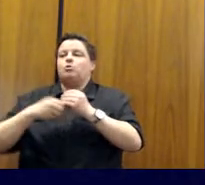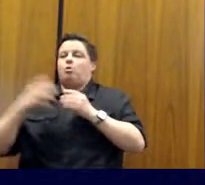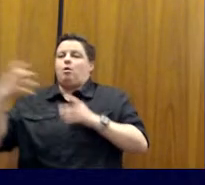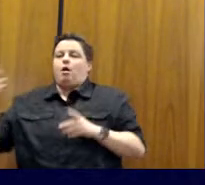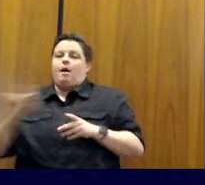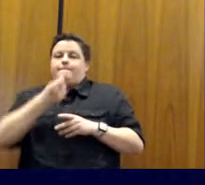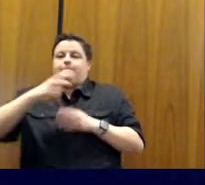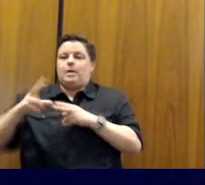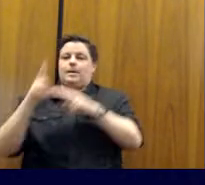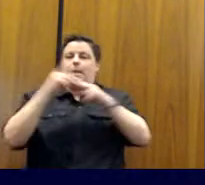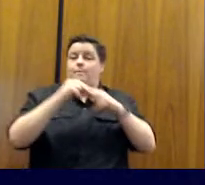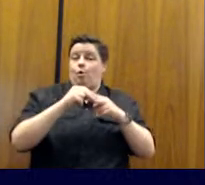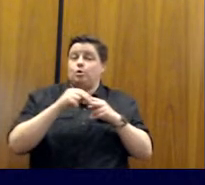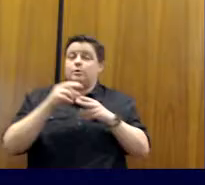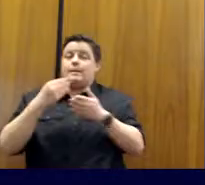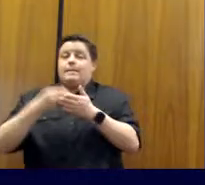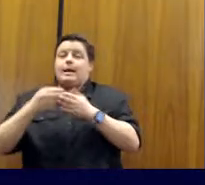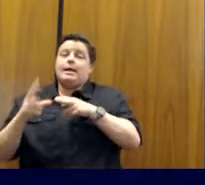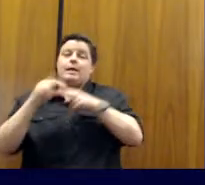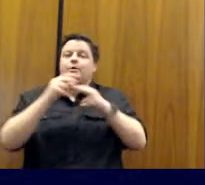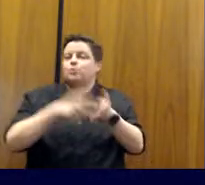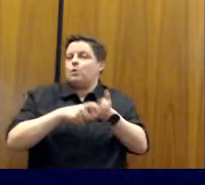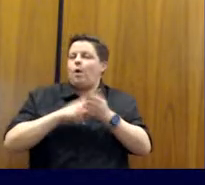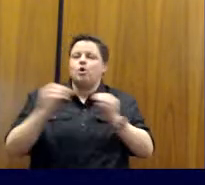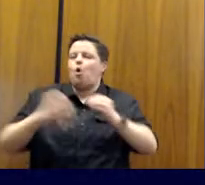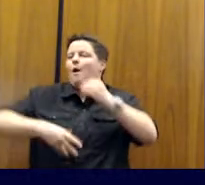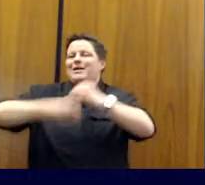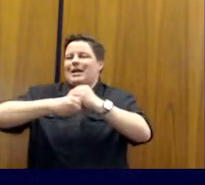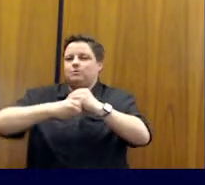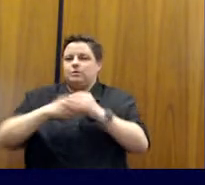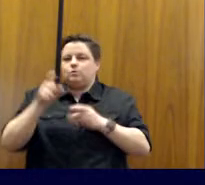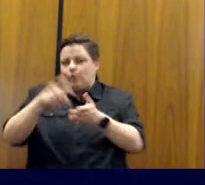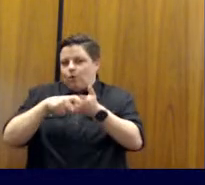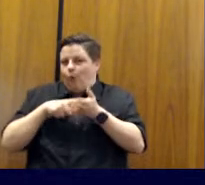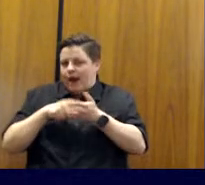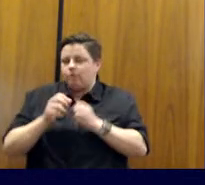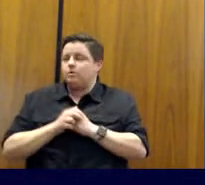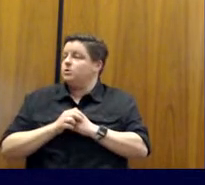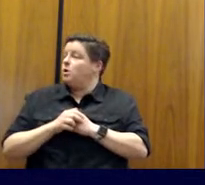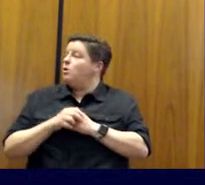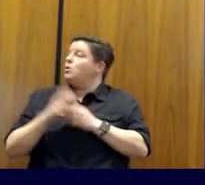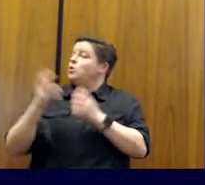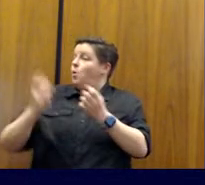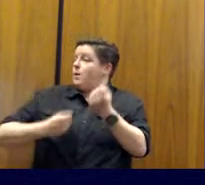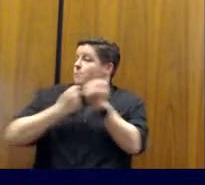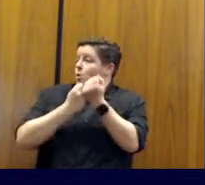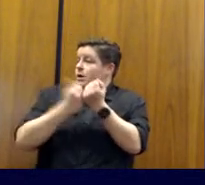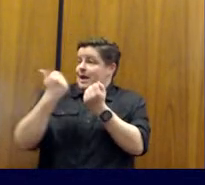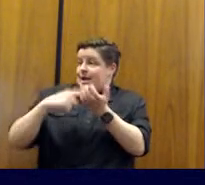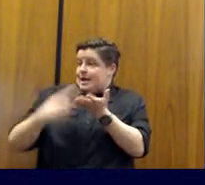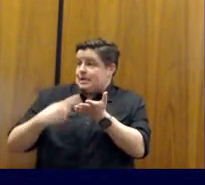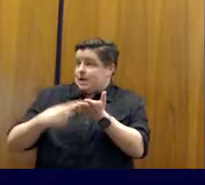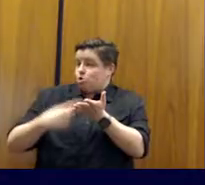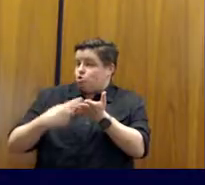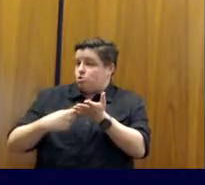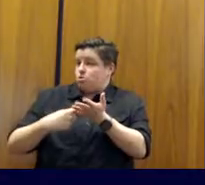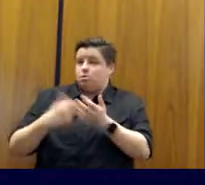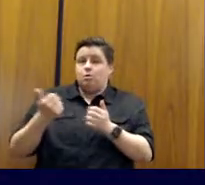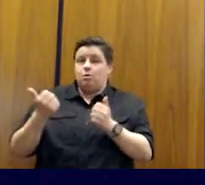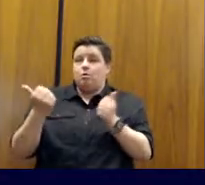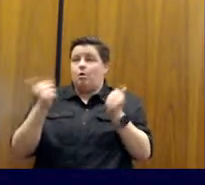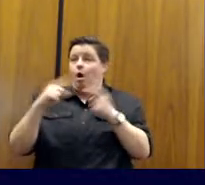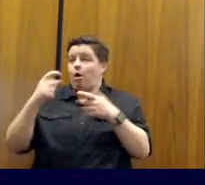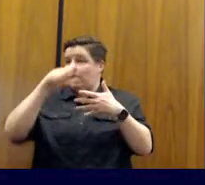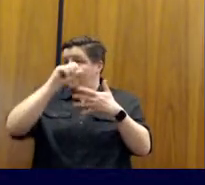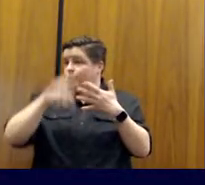appropriation is required. Support. I have a motion and support. Any discussion? All those in